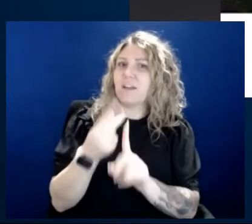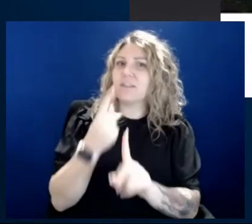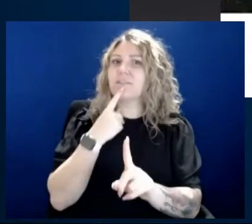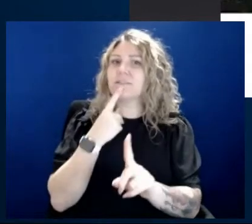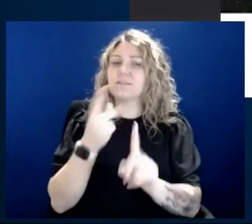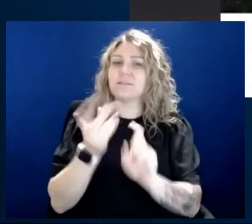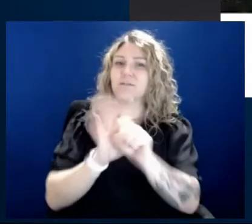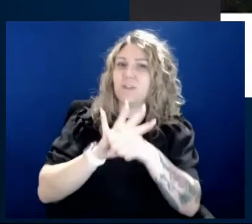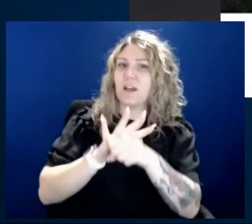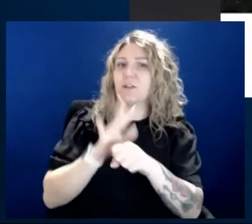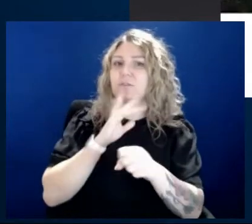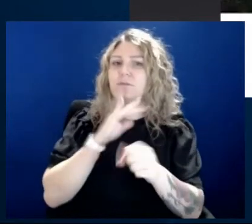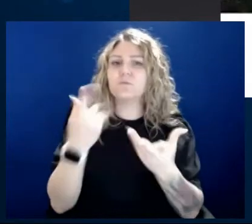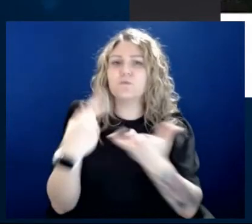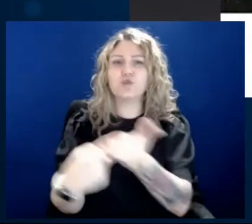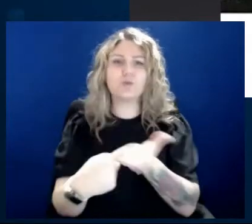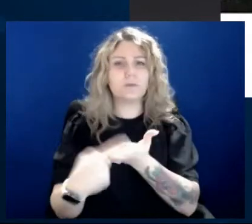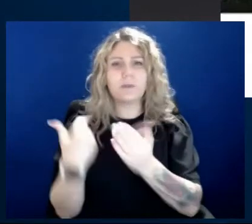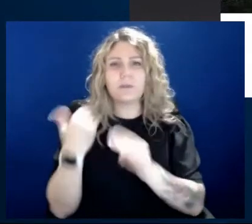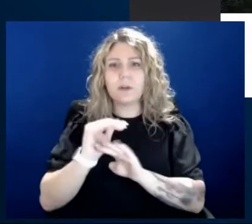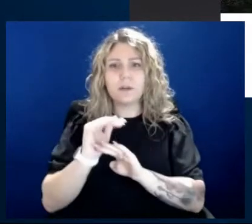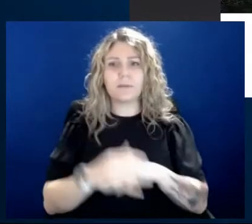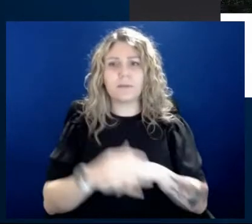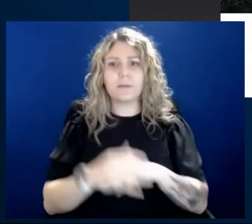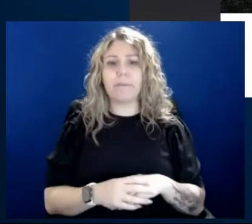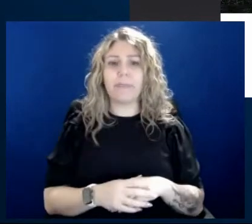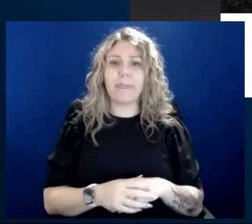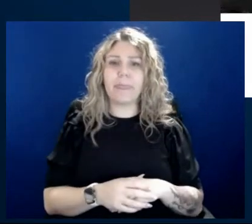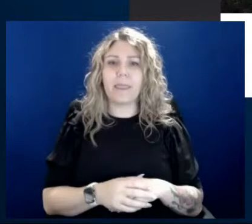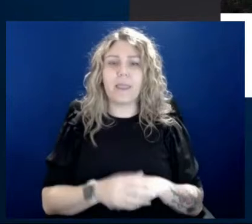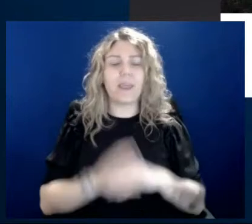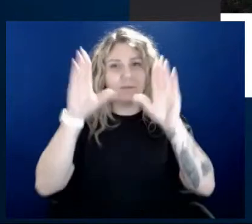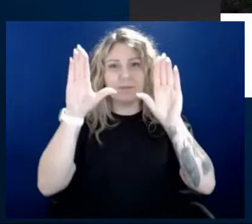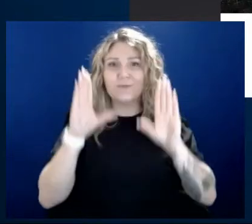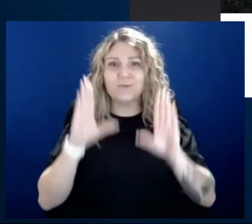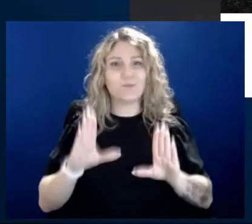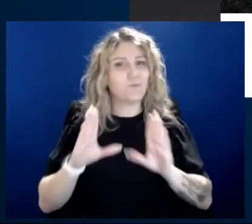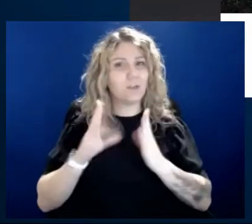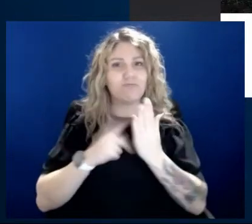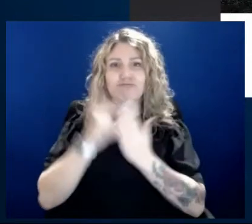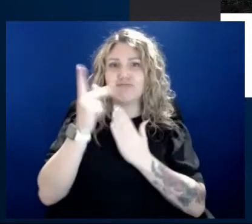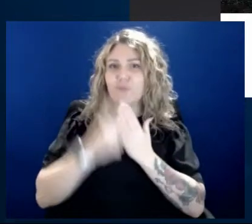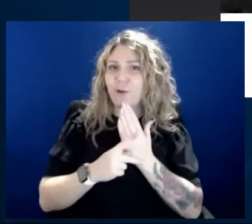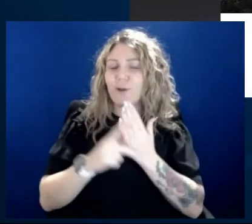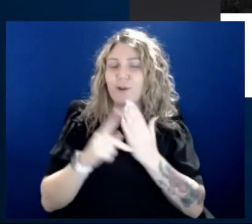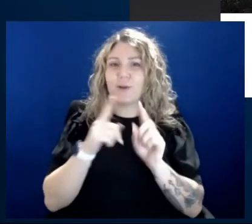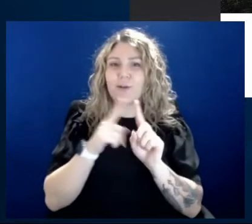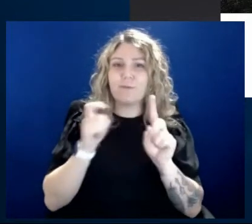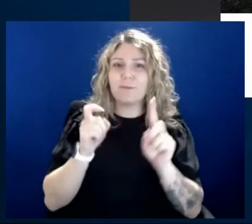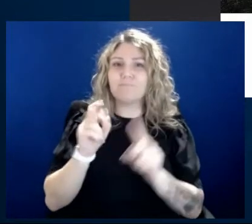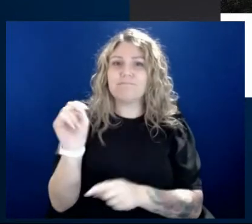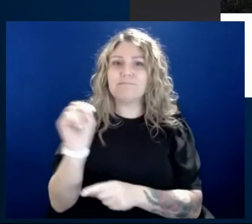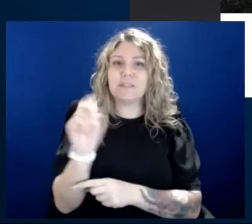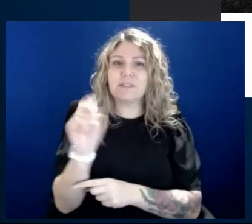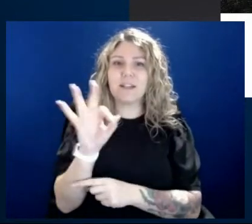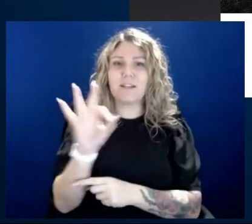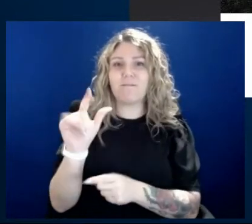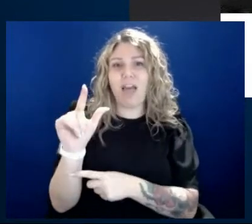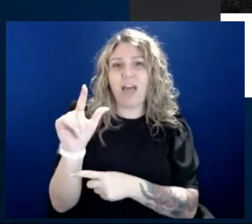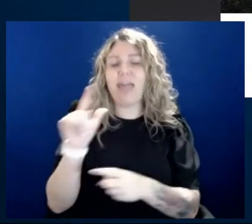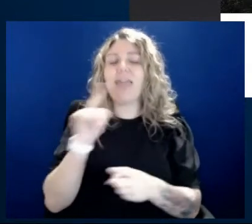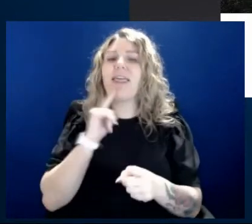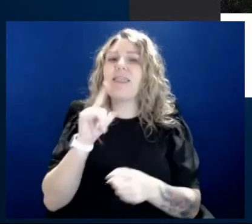What was that all about? You know, it was a great program put on by the NFL alumni and the Kansas City